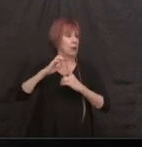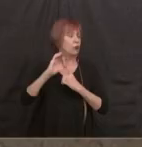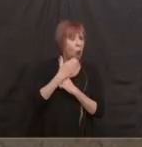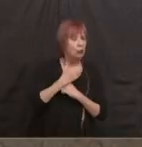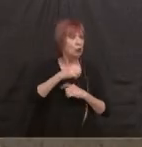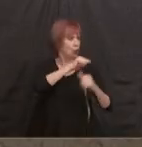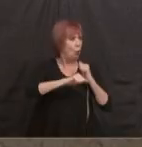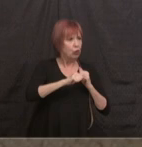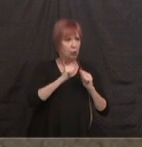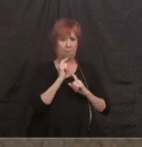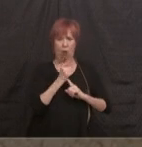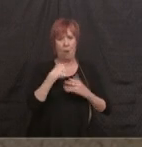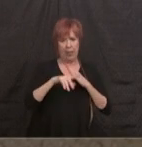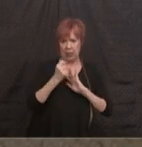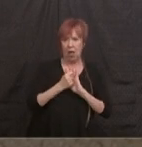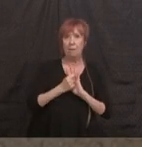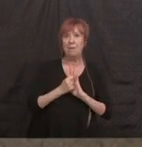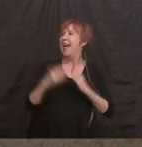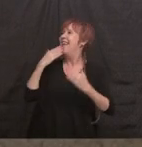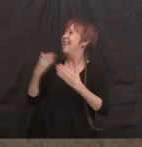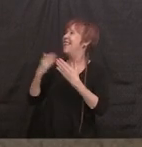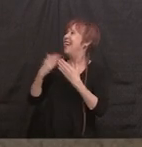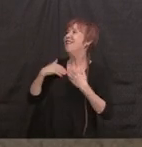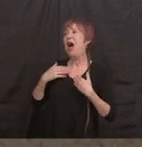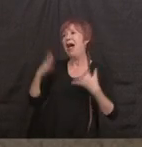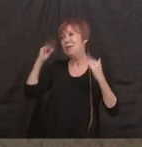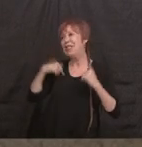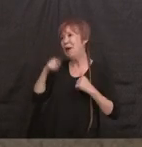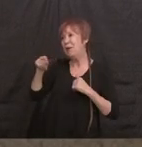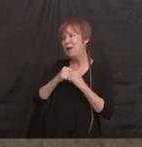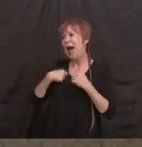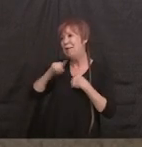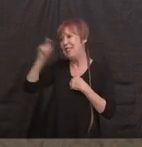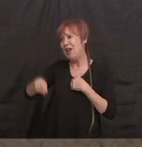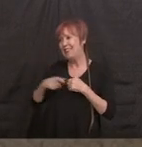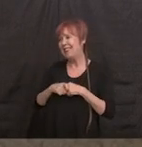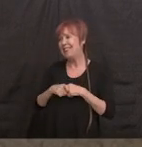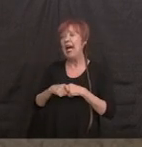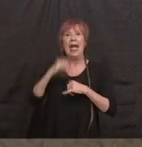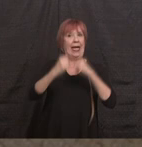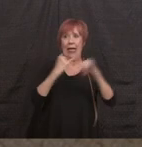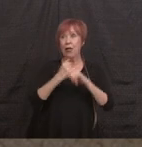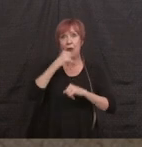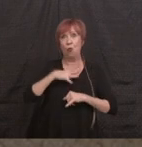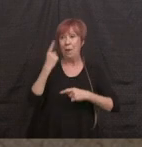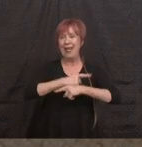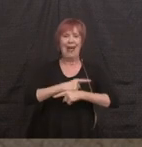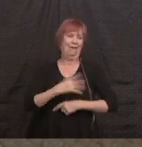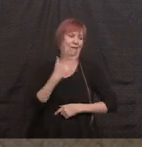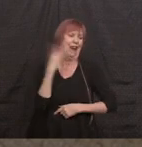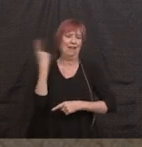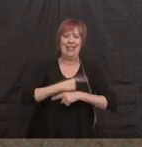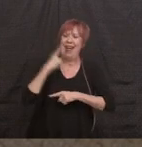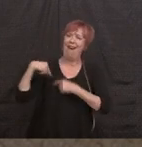Thank you. I'm so pleased to be here. Greetings from Austin, Texas. I wish I were with you. And International Women's Day is my favorite day of the year.